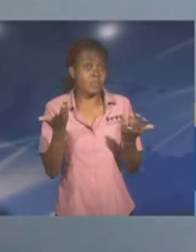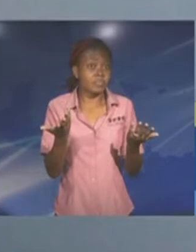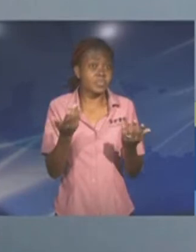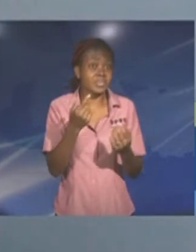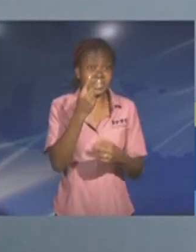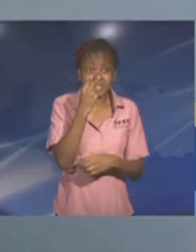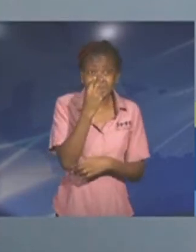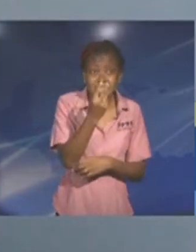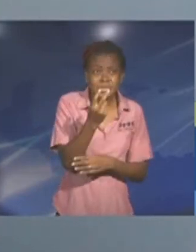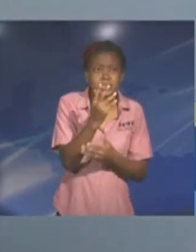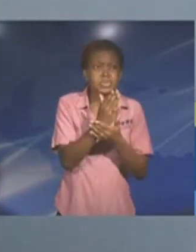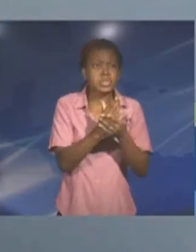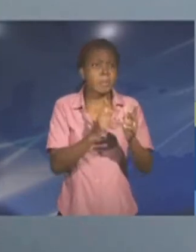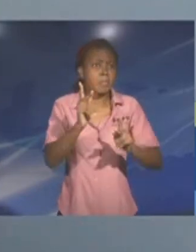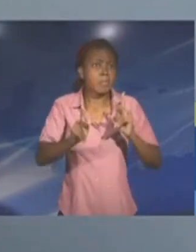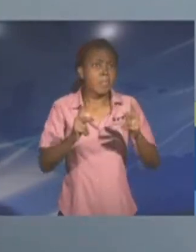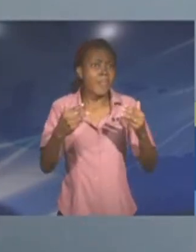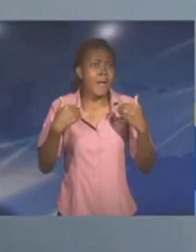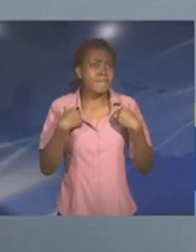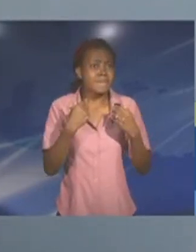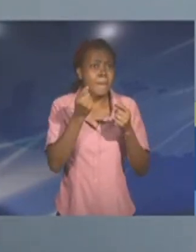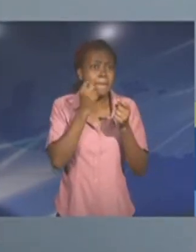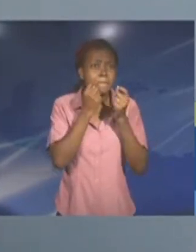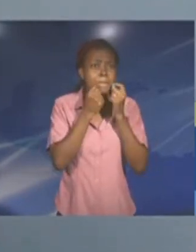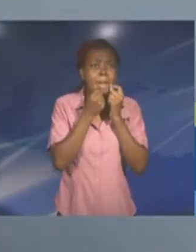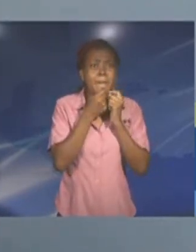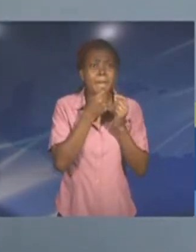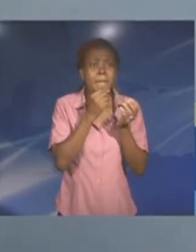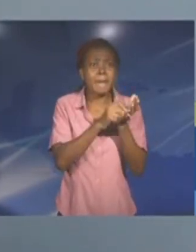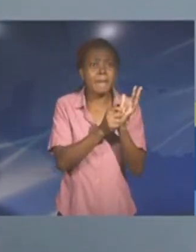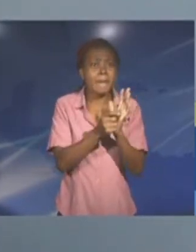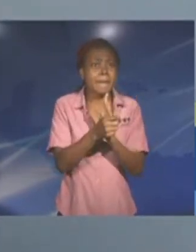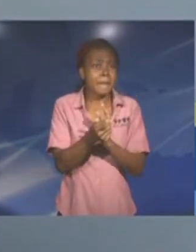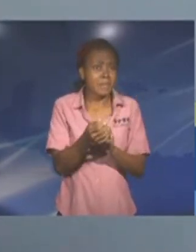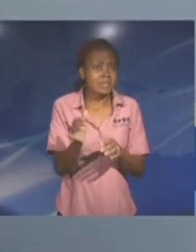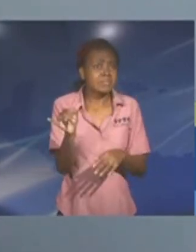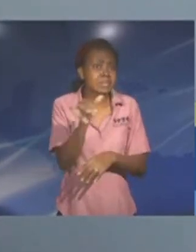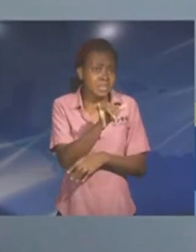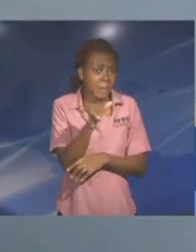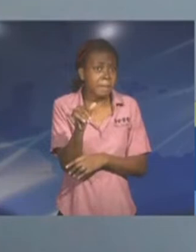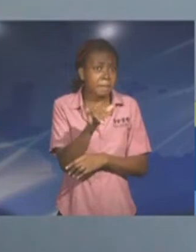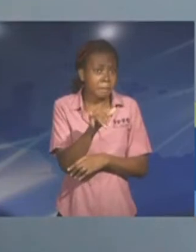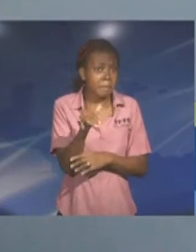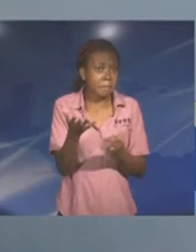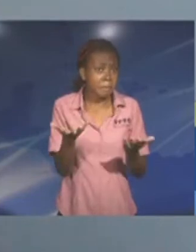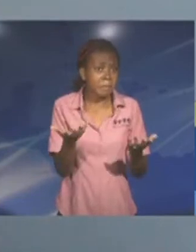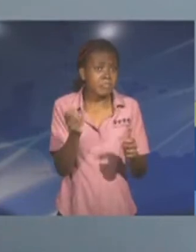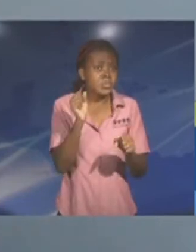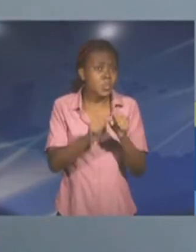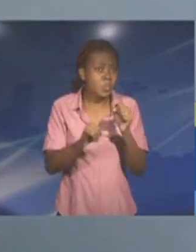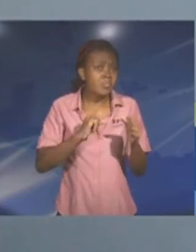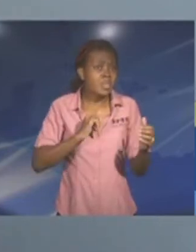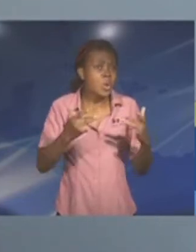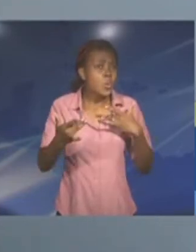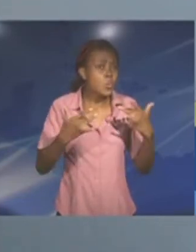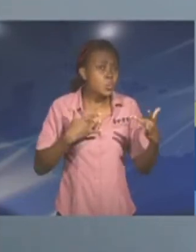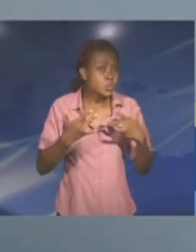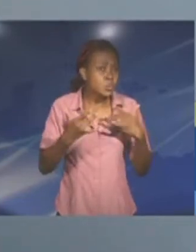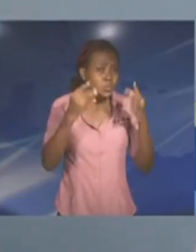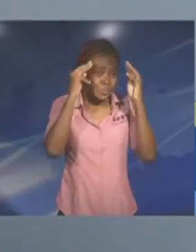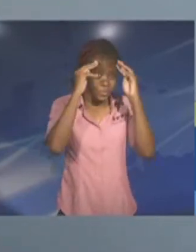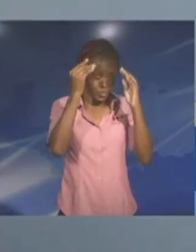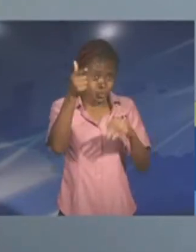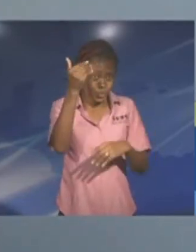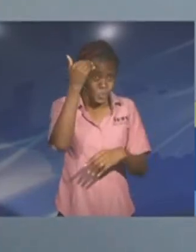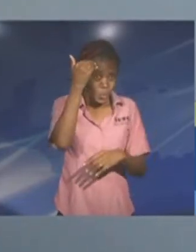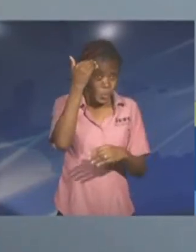mouth disease in schools. Just 2 cases, but is there a concern, and is the ministry aware of any cases or has any